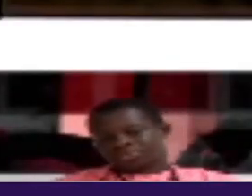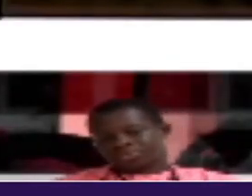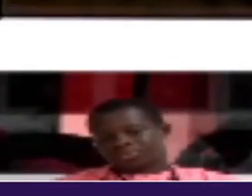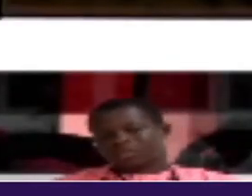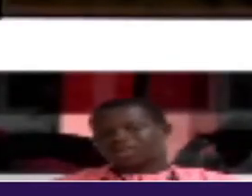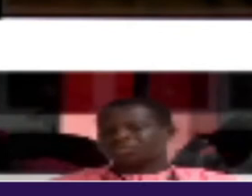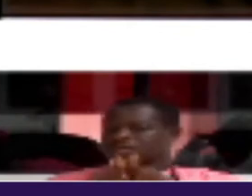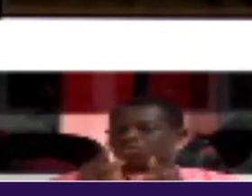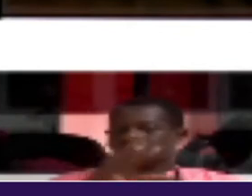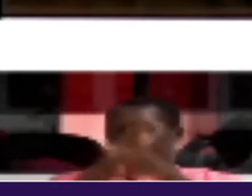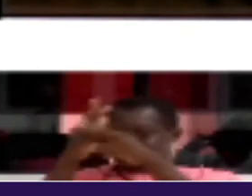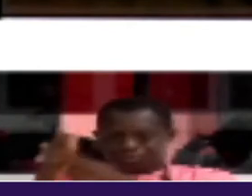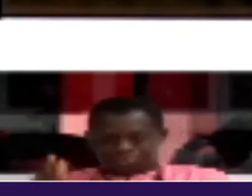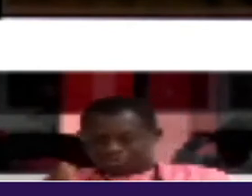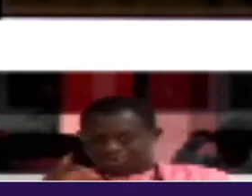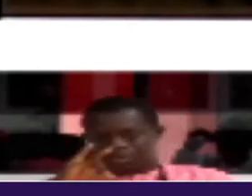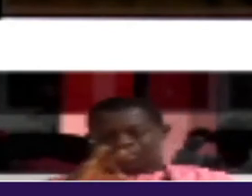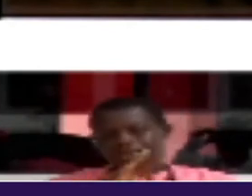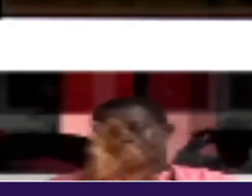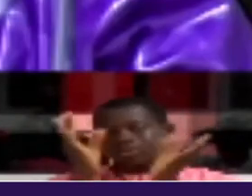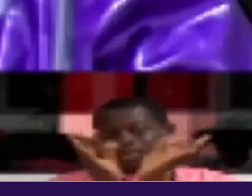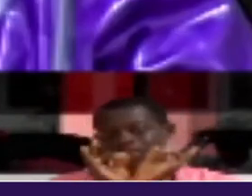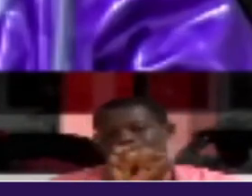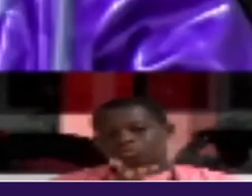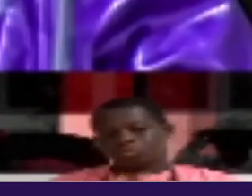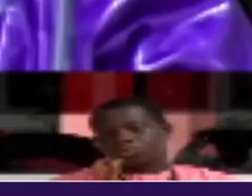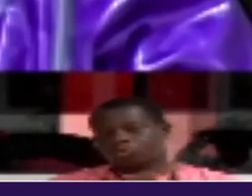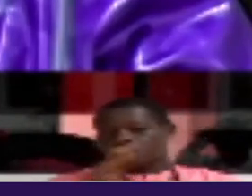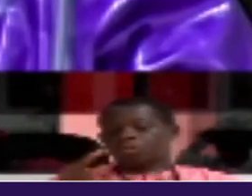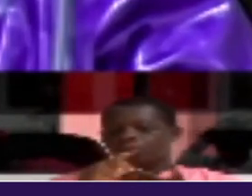like a patrol team. It really would not matter much